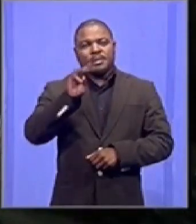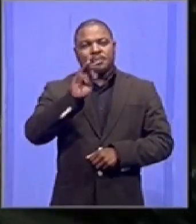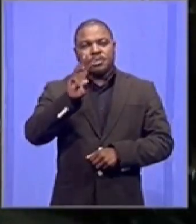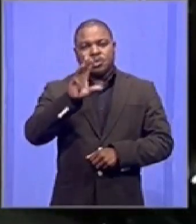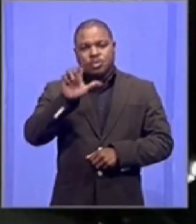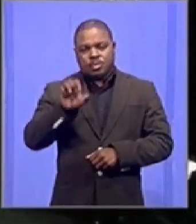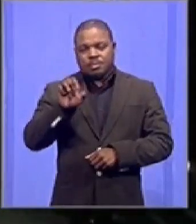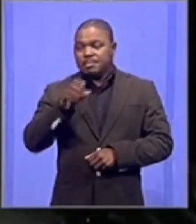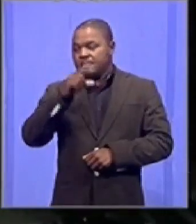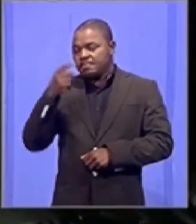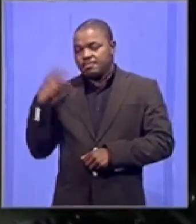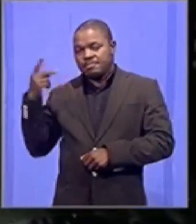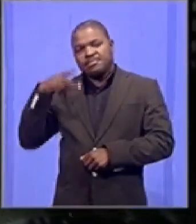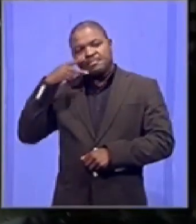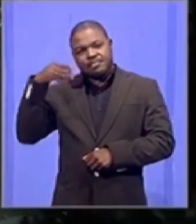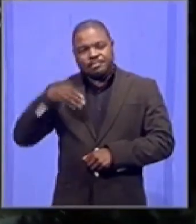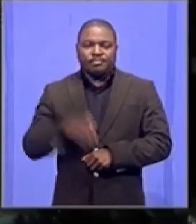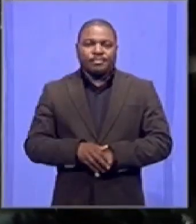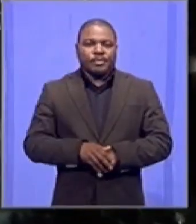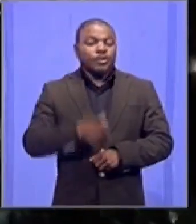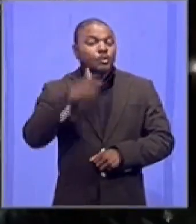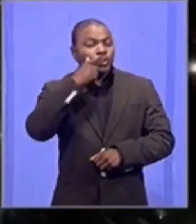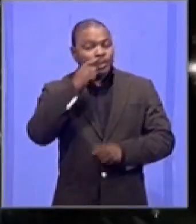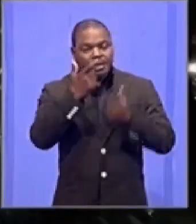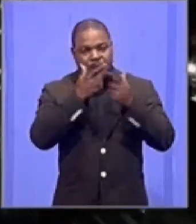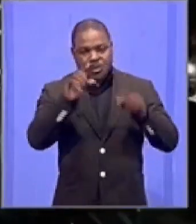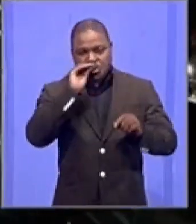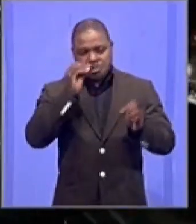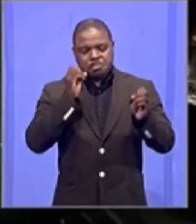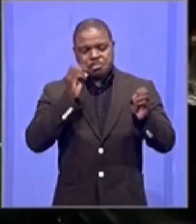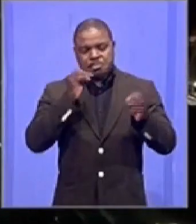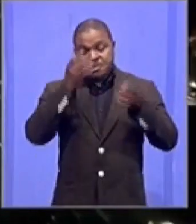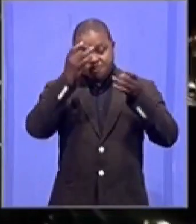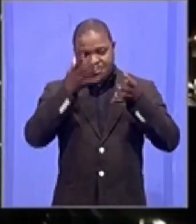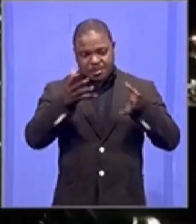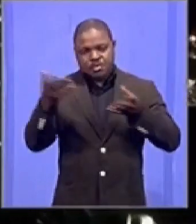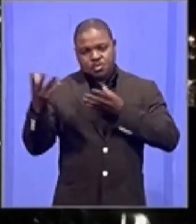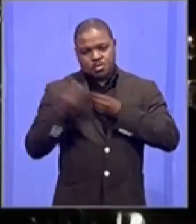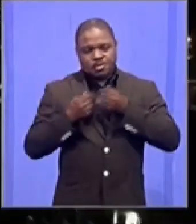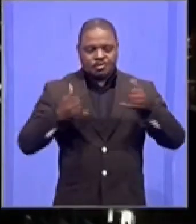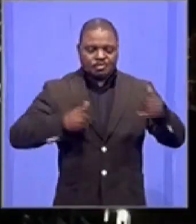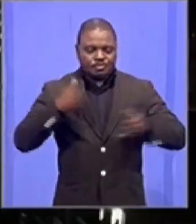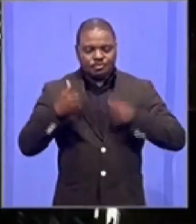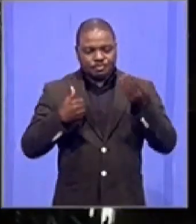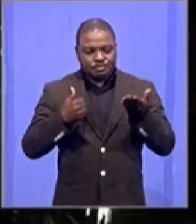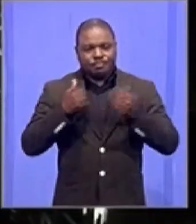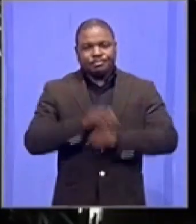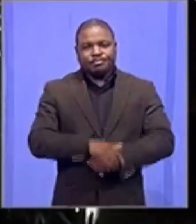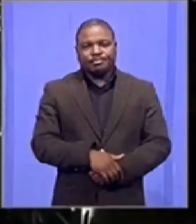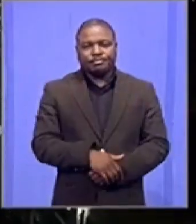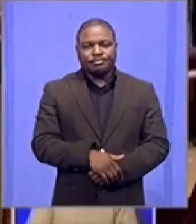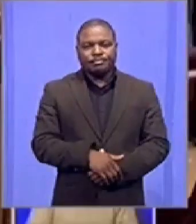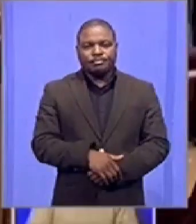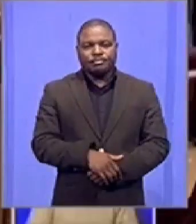Augustine Letlalo. Re go tlisetsa kgaso ya dikgang tsa Setswana. A re iketle mmogo ka tshedimosetso.